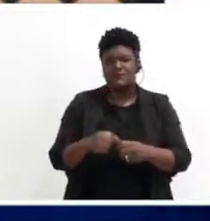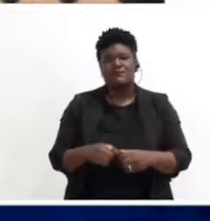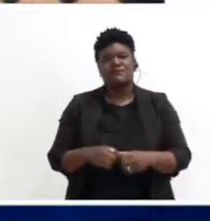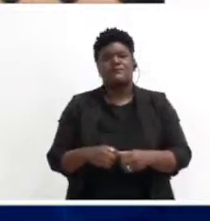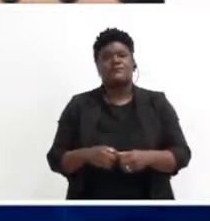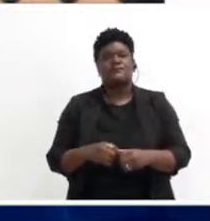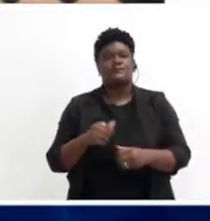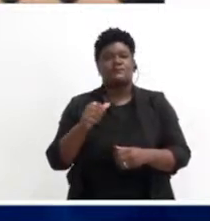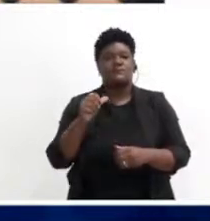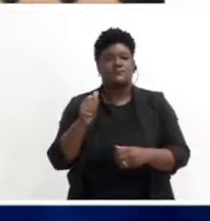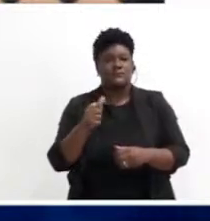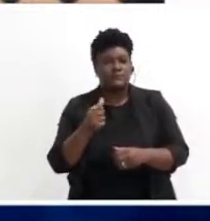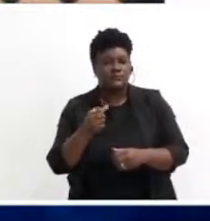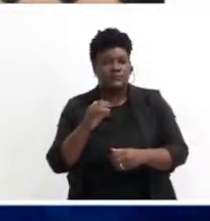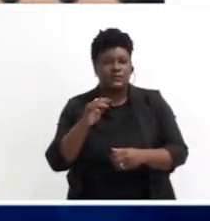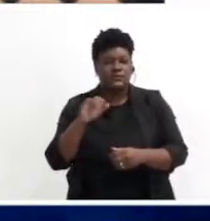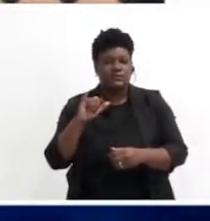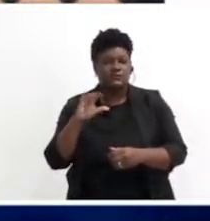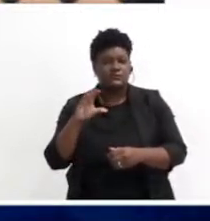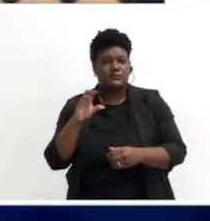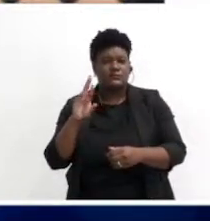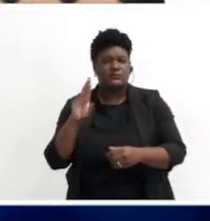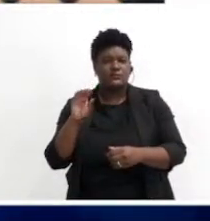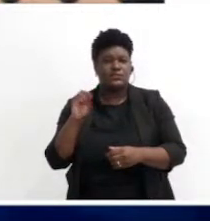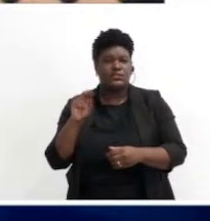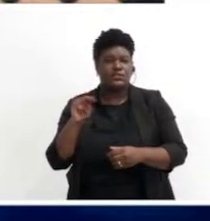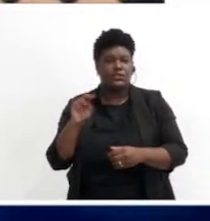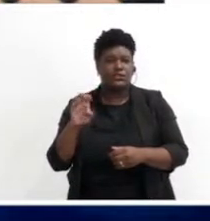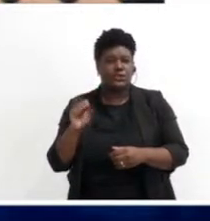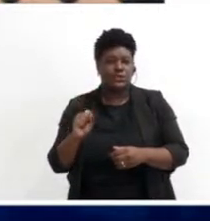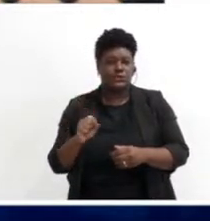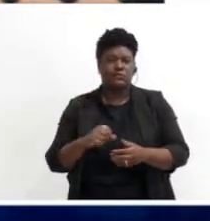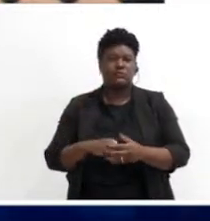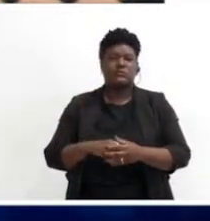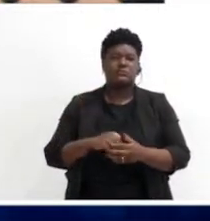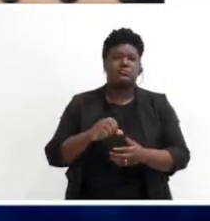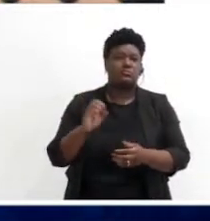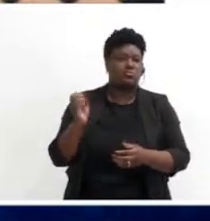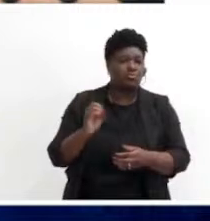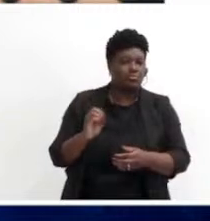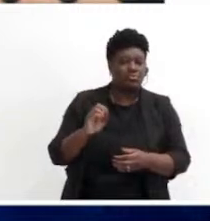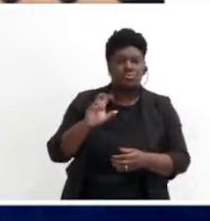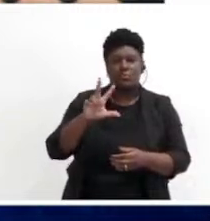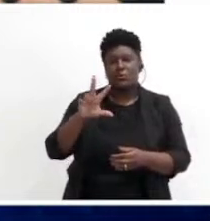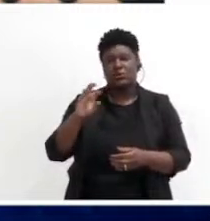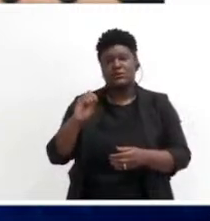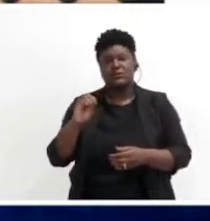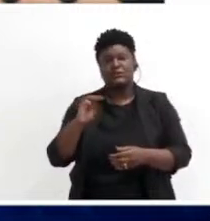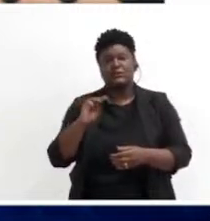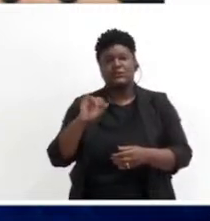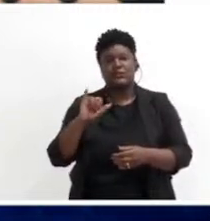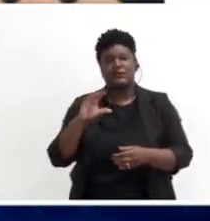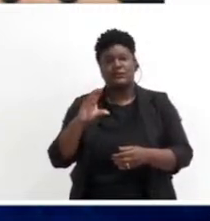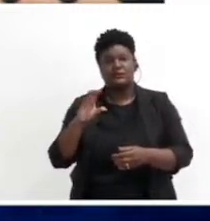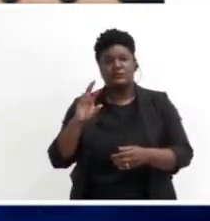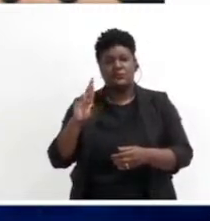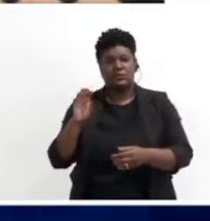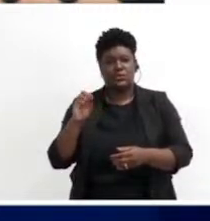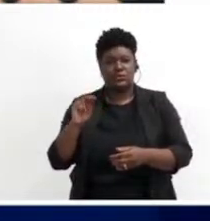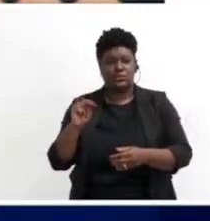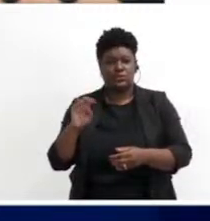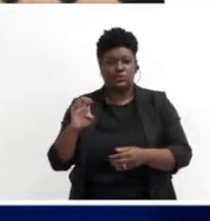micron wide bumps on a 30 micron pitch. And these are typically for